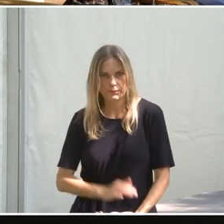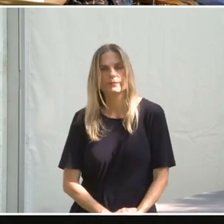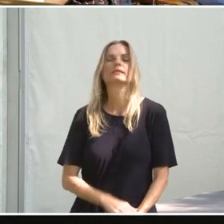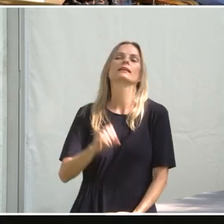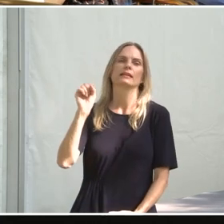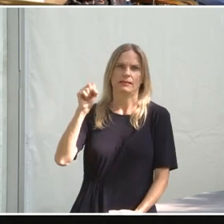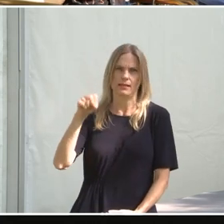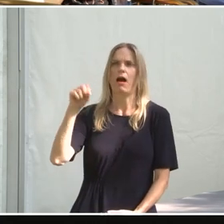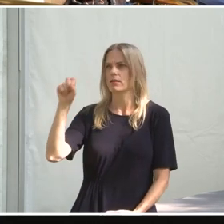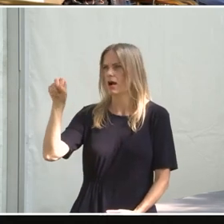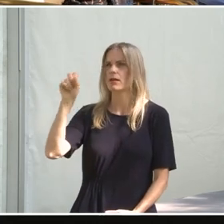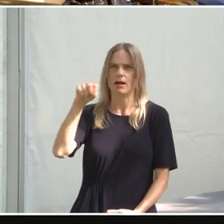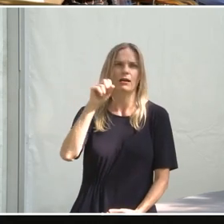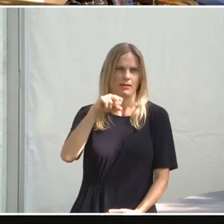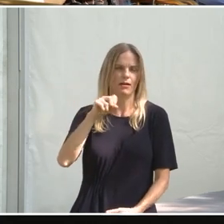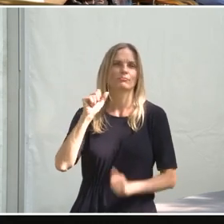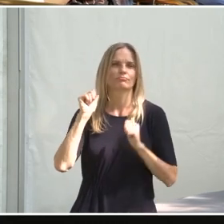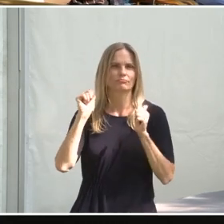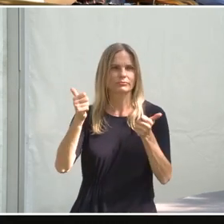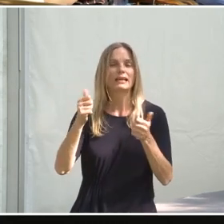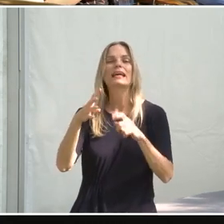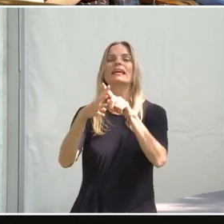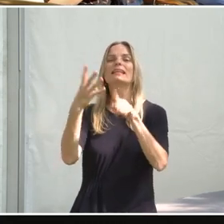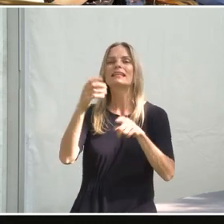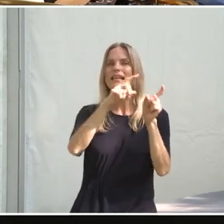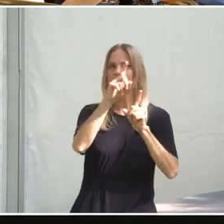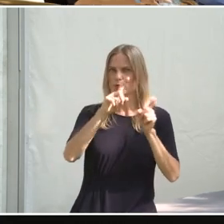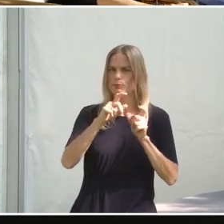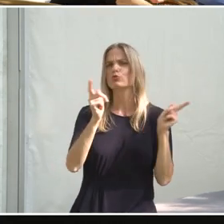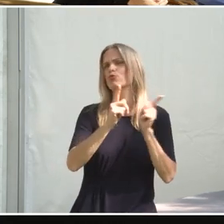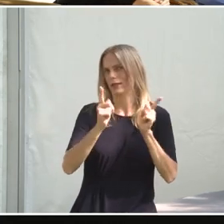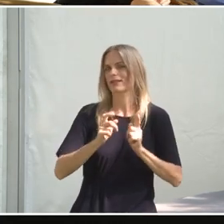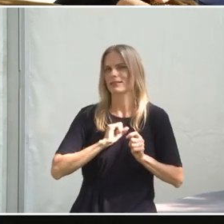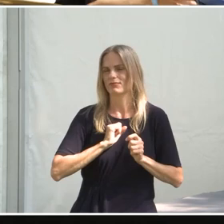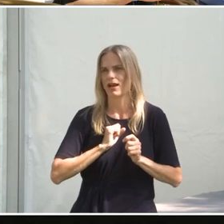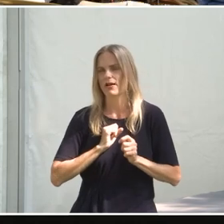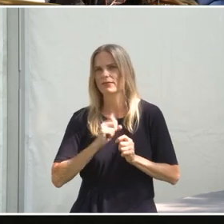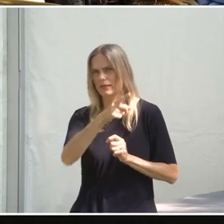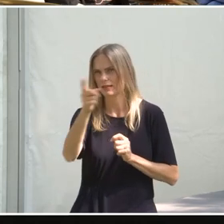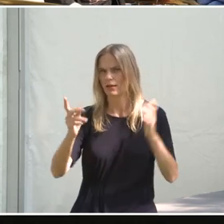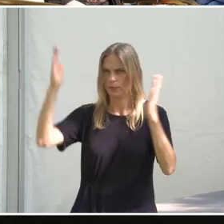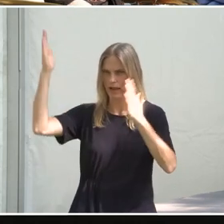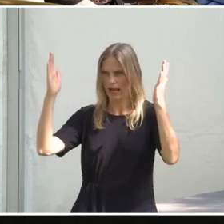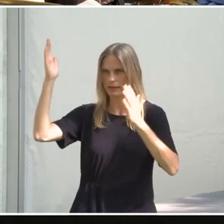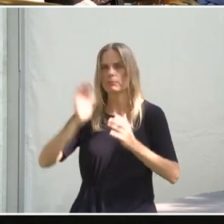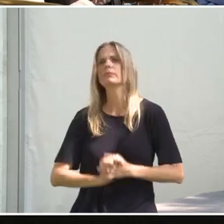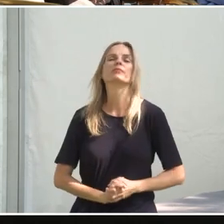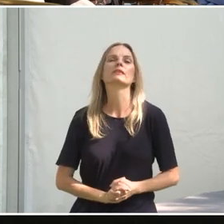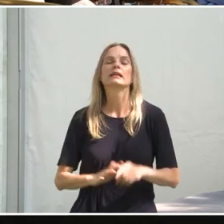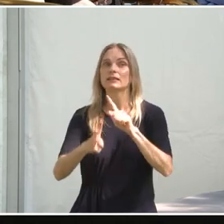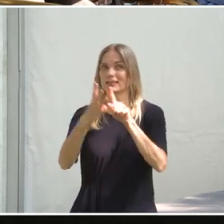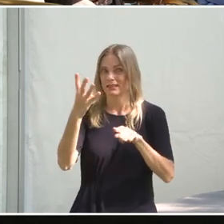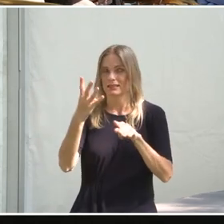Yes, you're nodding. Brilliant. You'll get four questions. They have to be brief. And we'll get the audience to vote. So remember the four